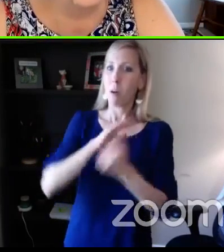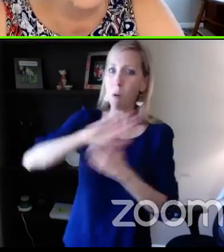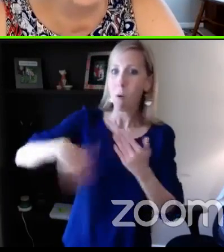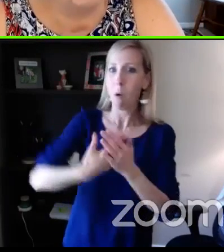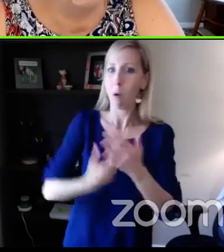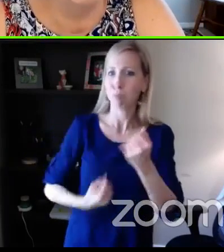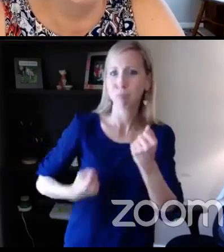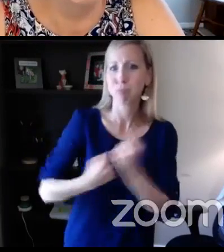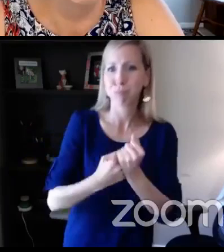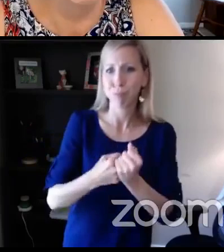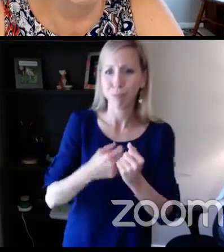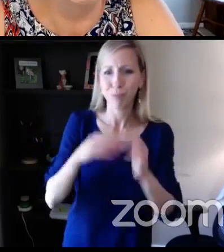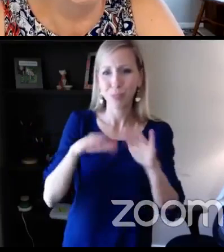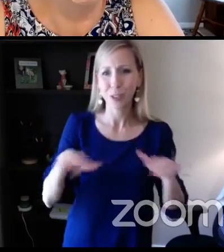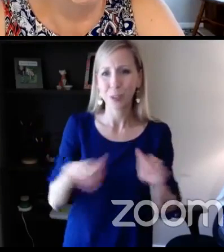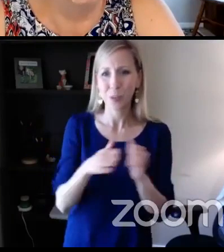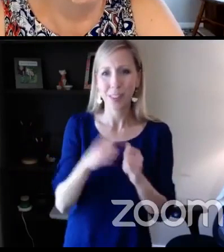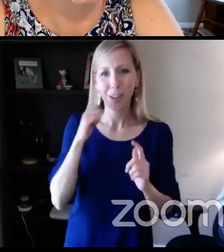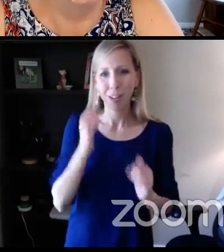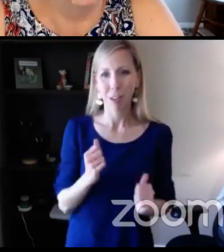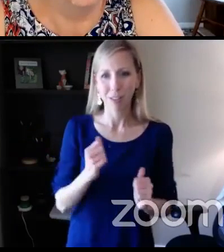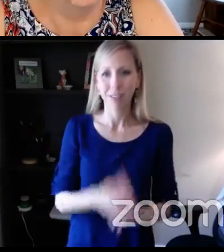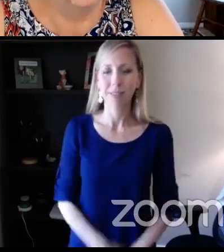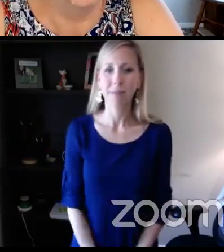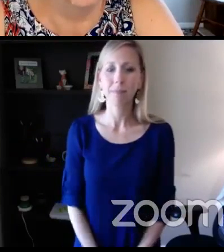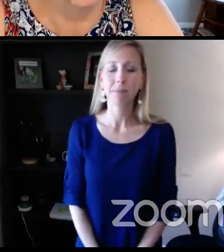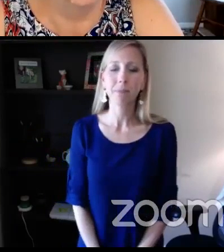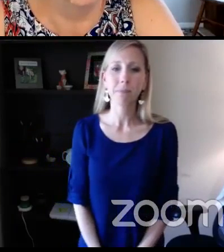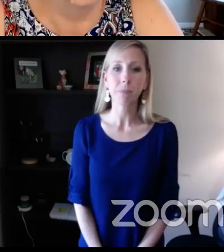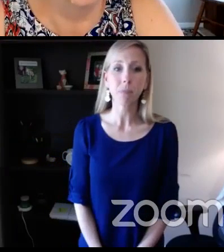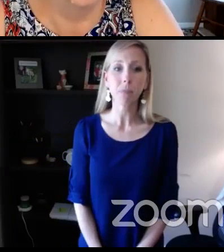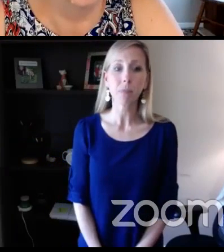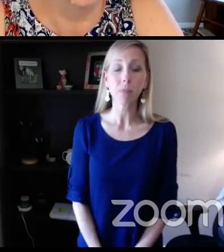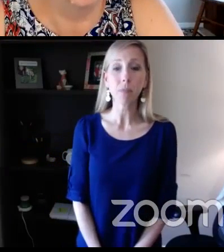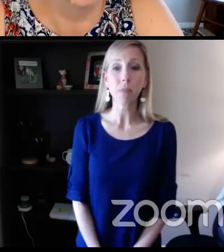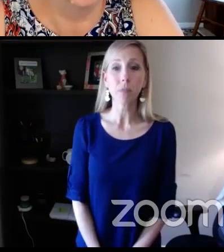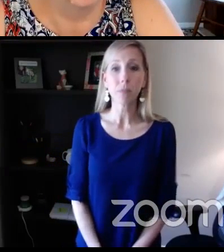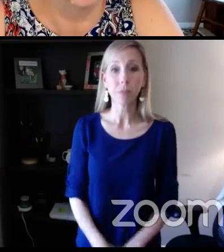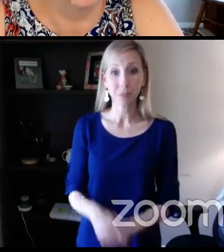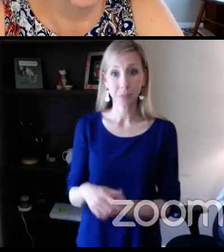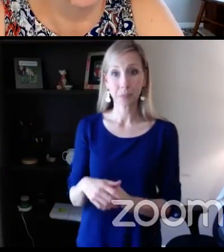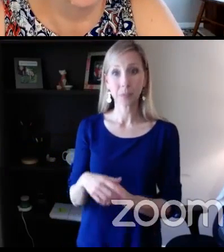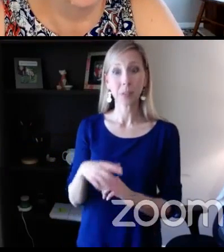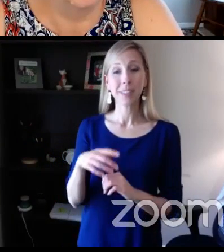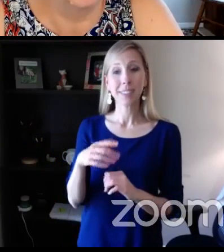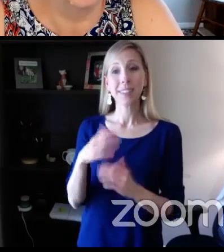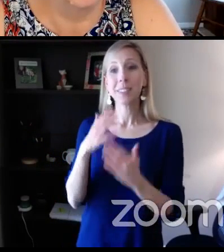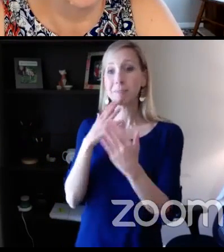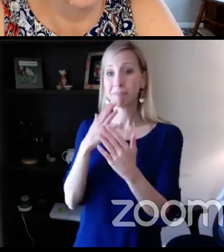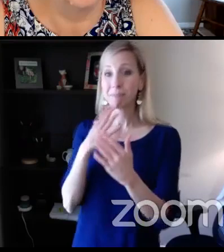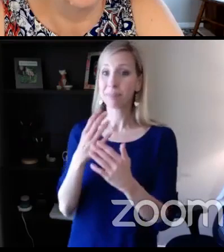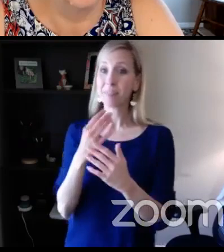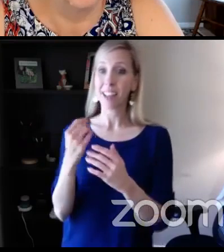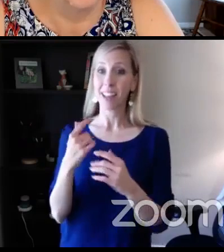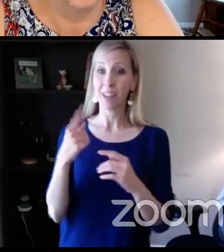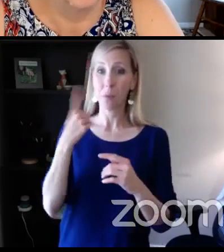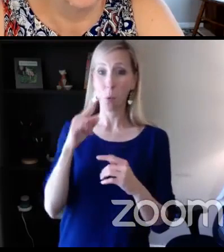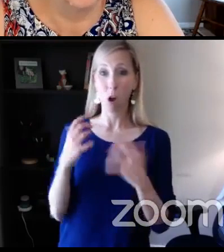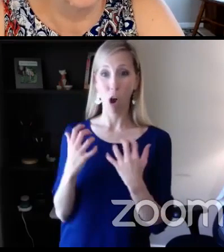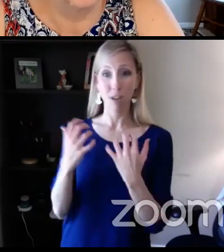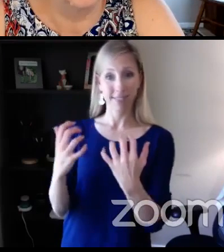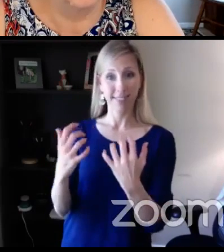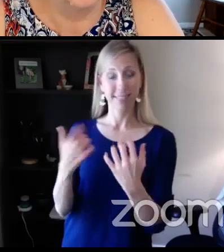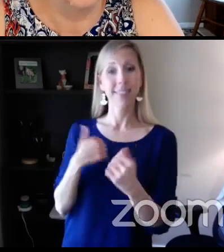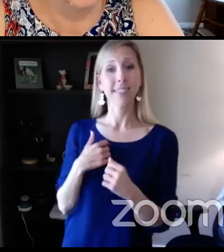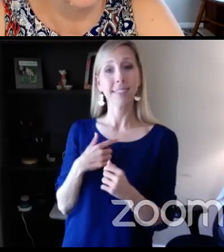loss. Absolutely. To our audience, at that to that point that Dr. Anderson just pointed out, last week,